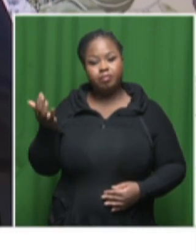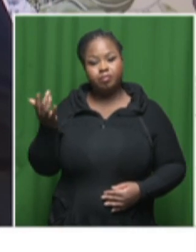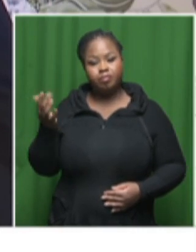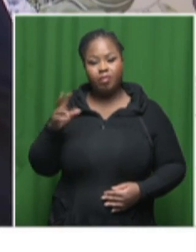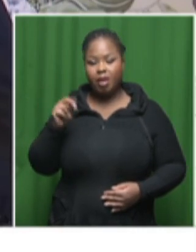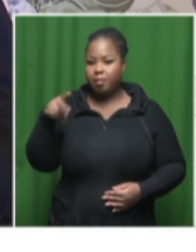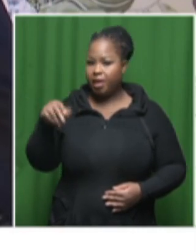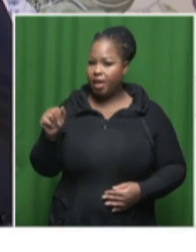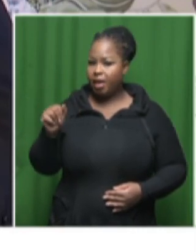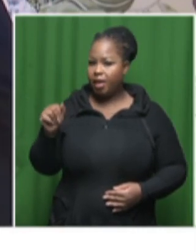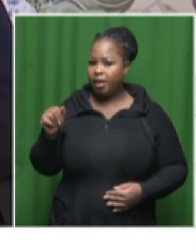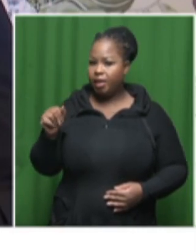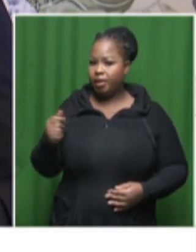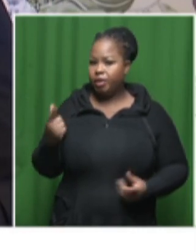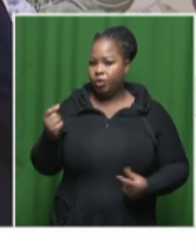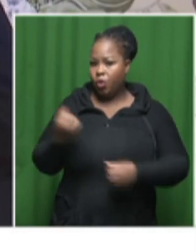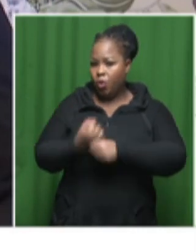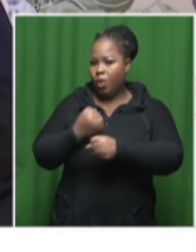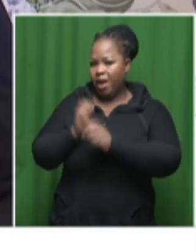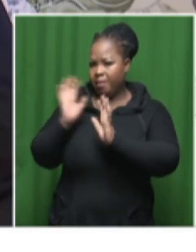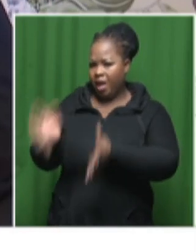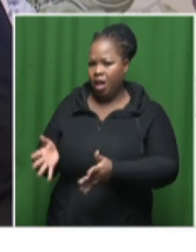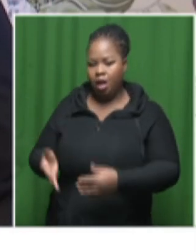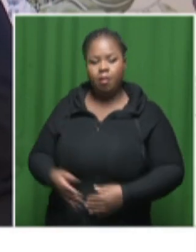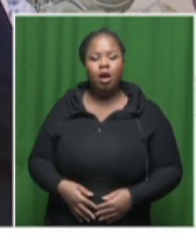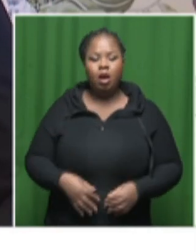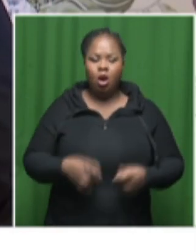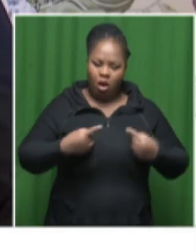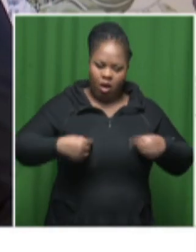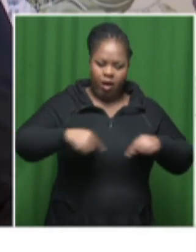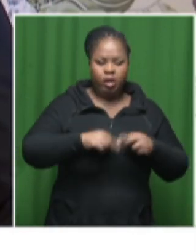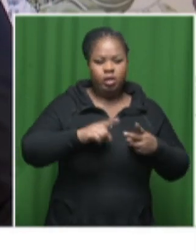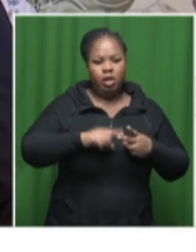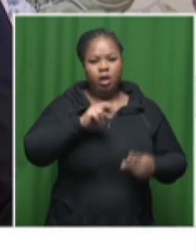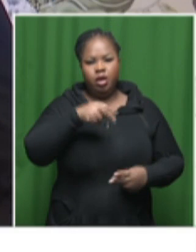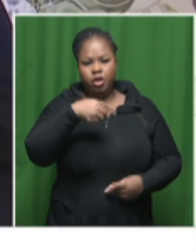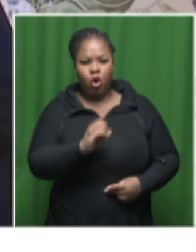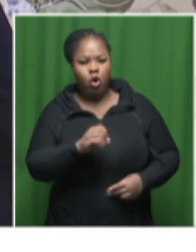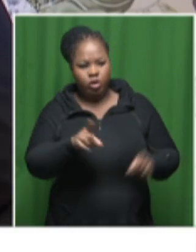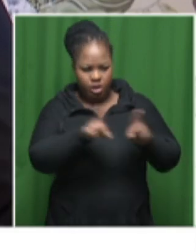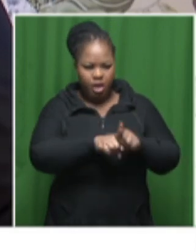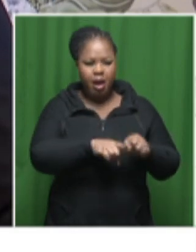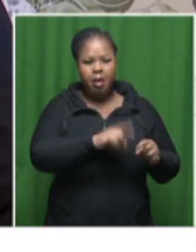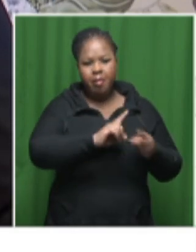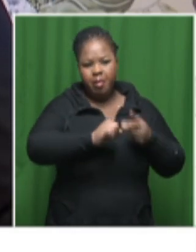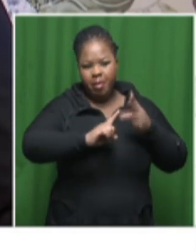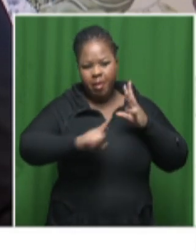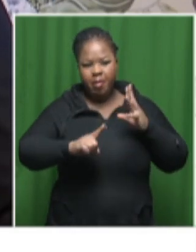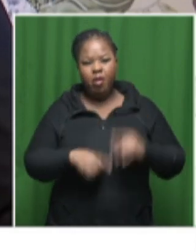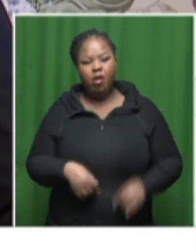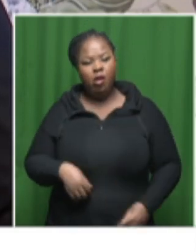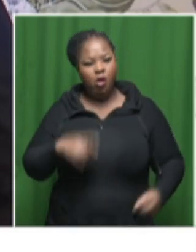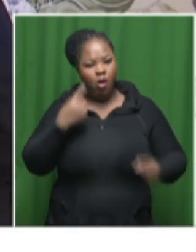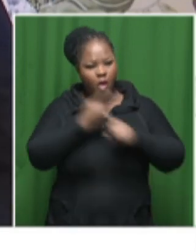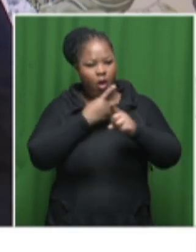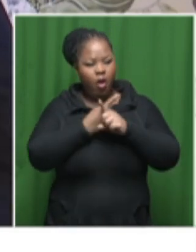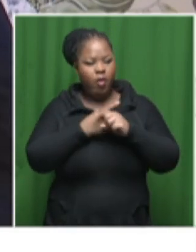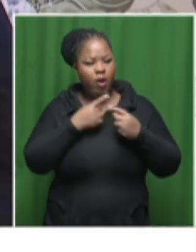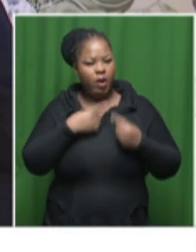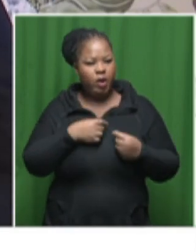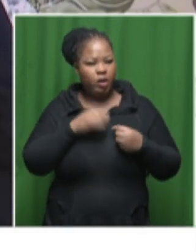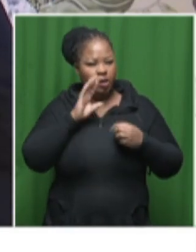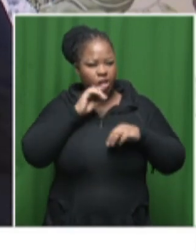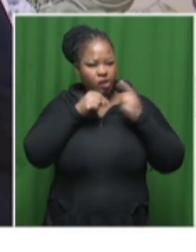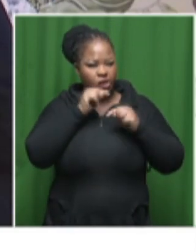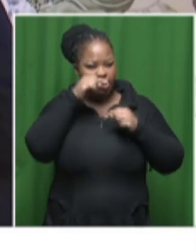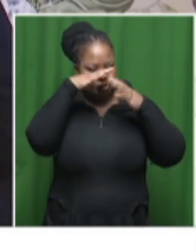the NPA or by us, also society itself, the NGOs in the space, from time to time they raise the issue. But when